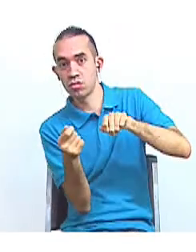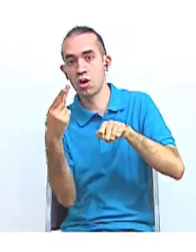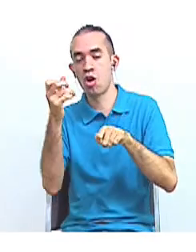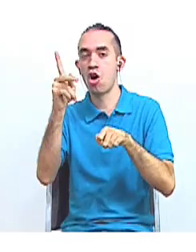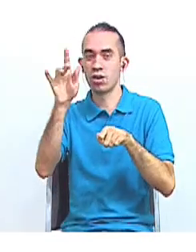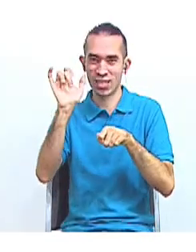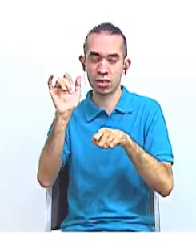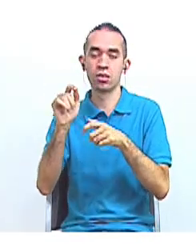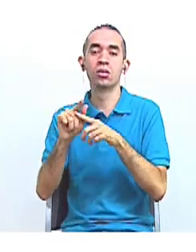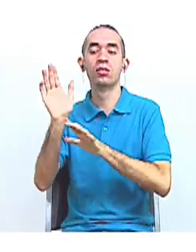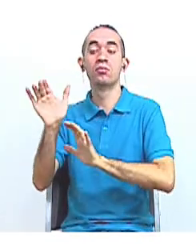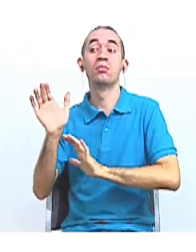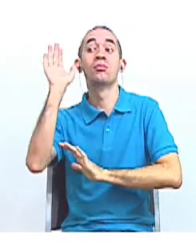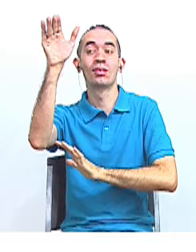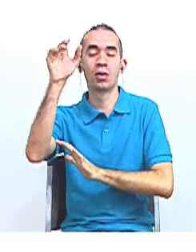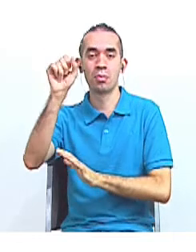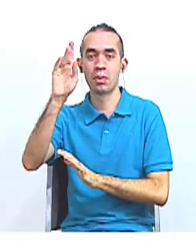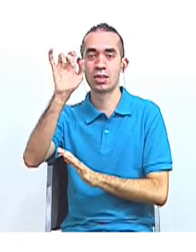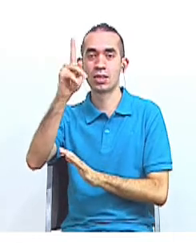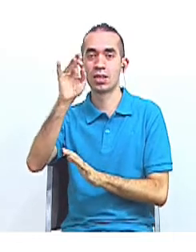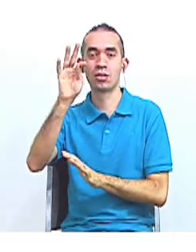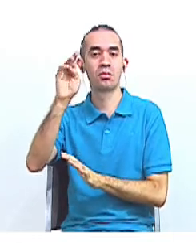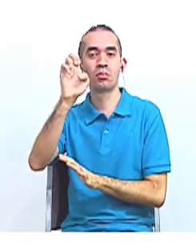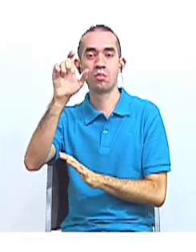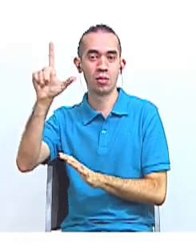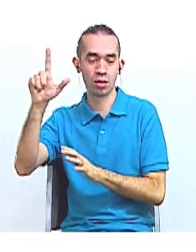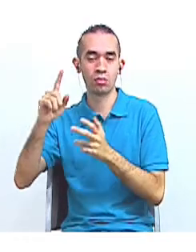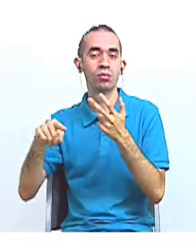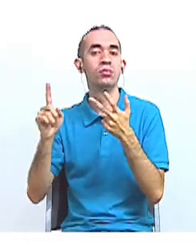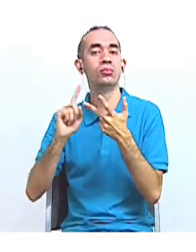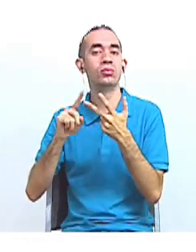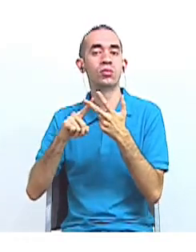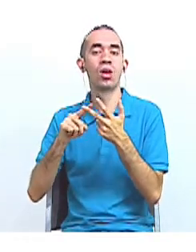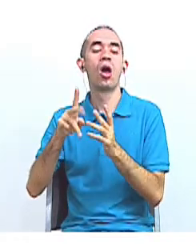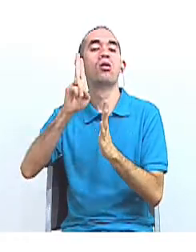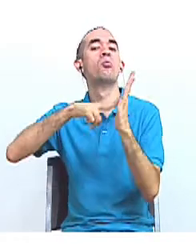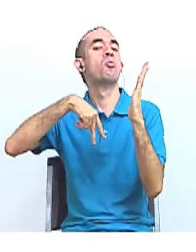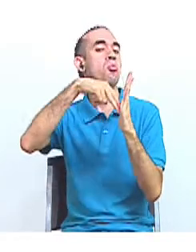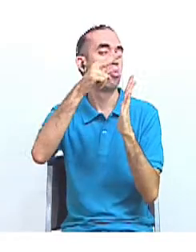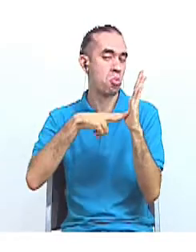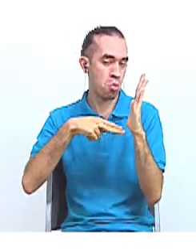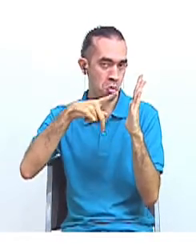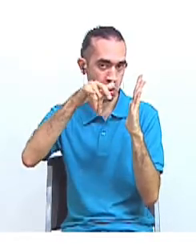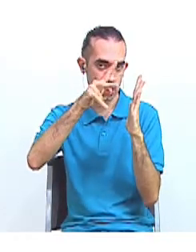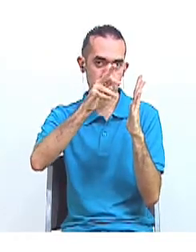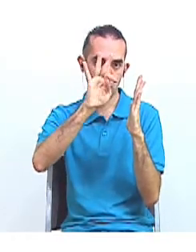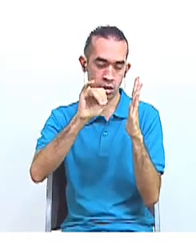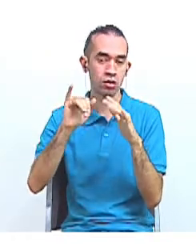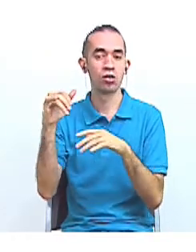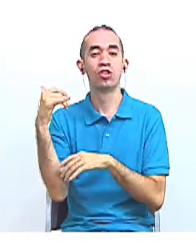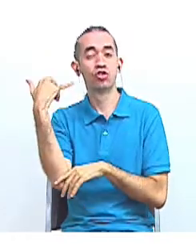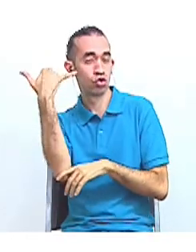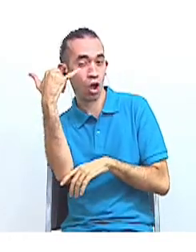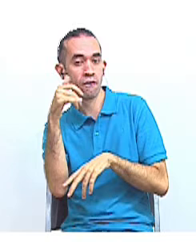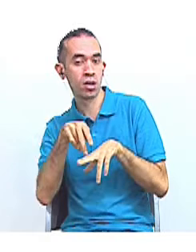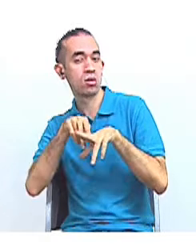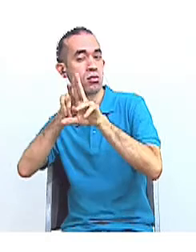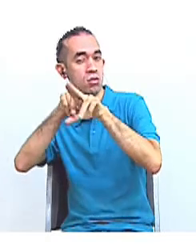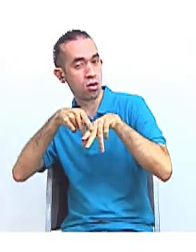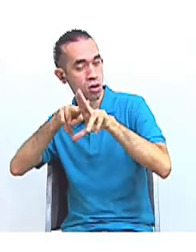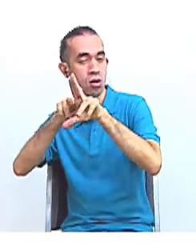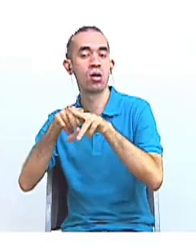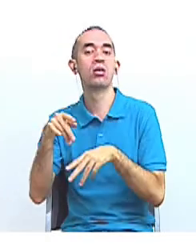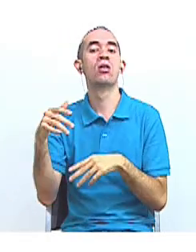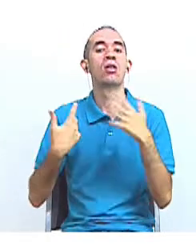was younger, and nowadays she likes painting, surfing, and playing the guitar. Now, in terms